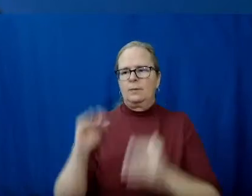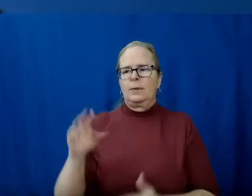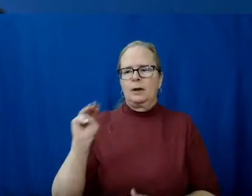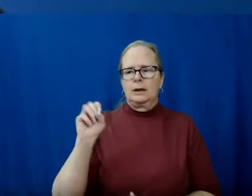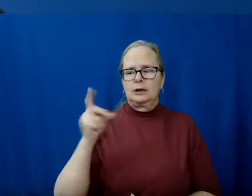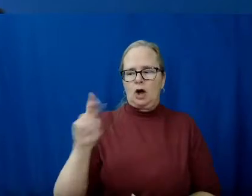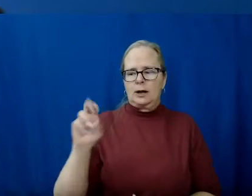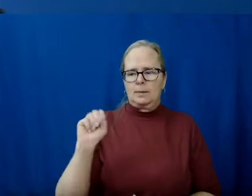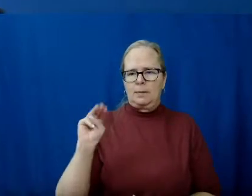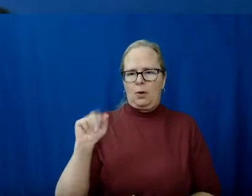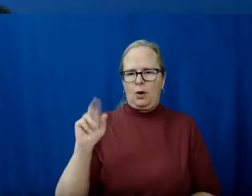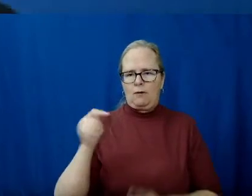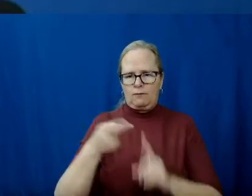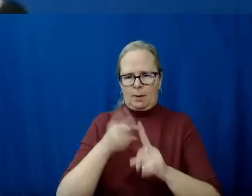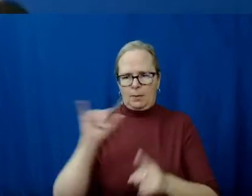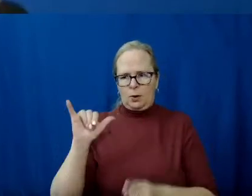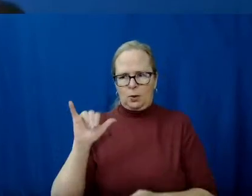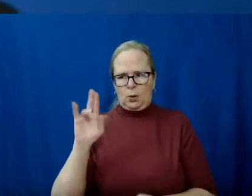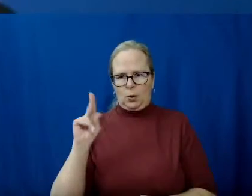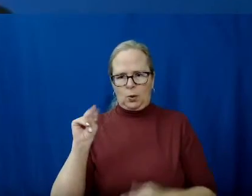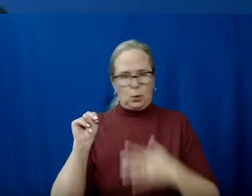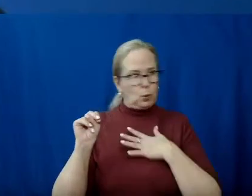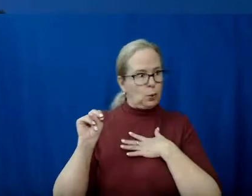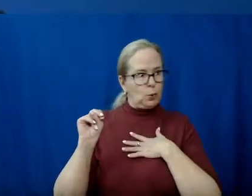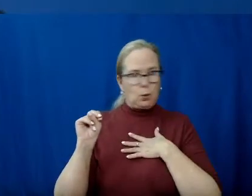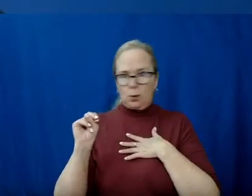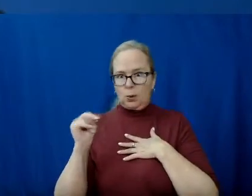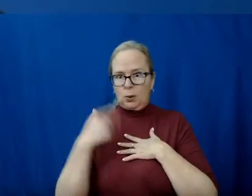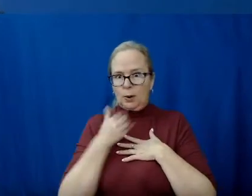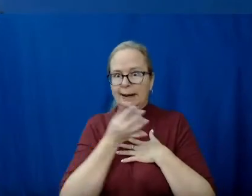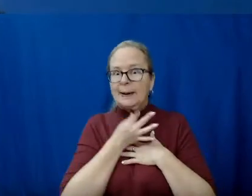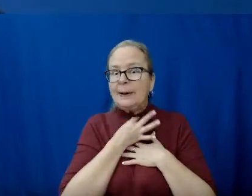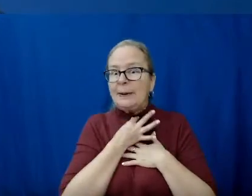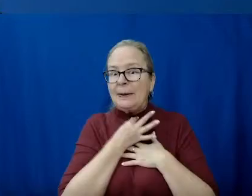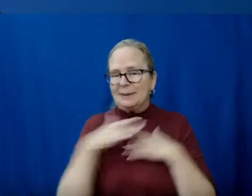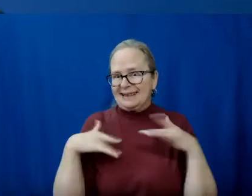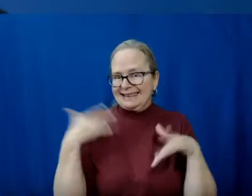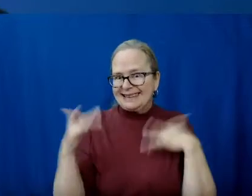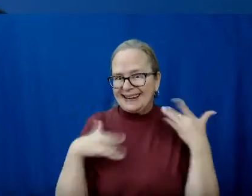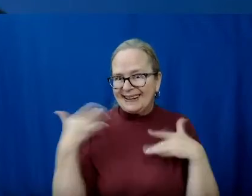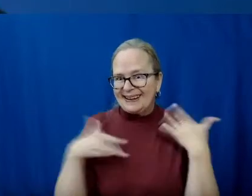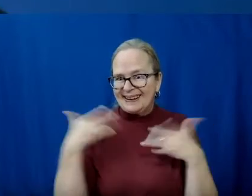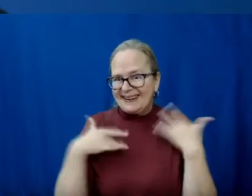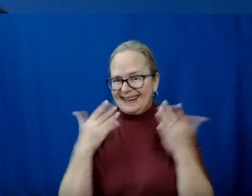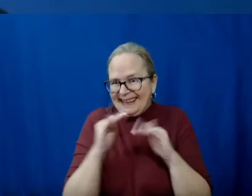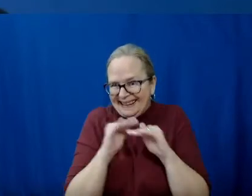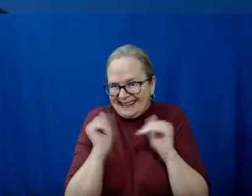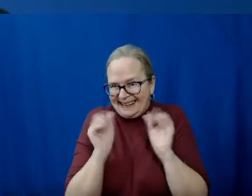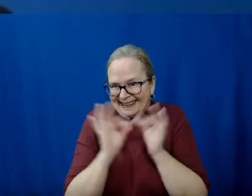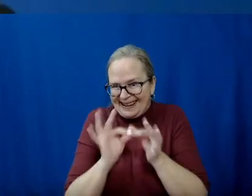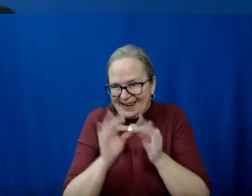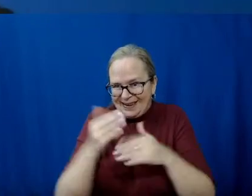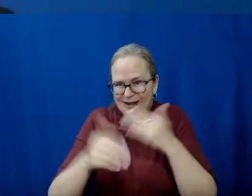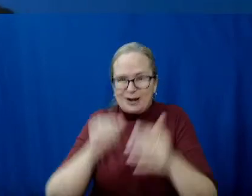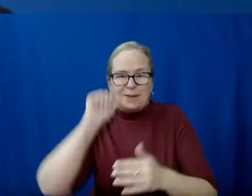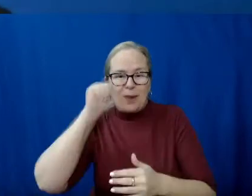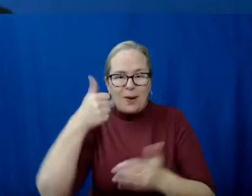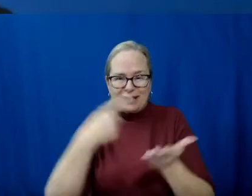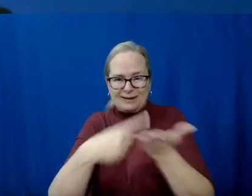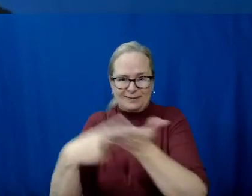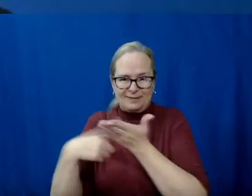our way through tomorrow's conversation. It's going to be amazing. So if you have the opportunity to join in, please do.